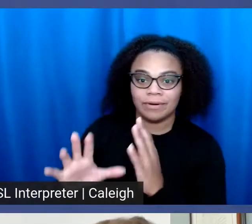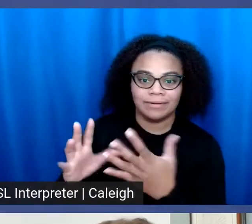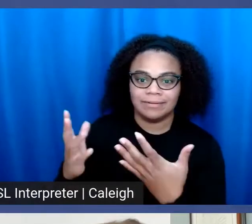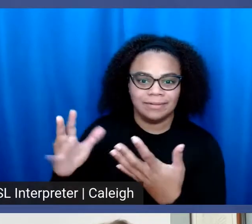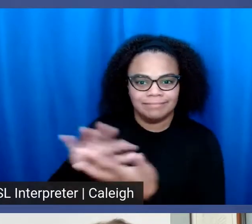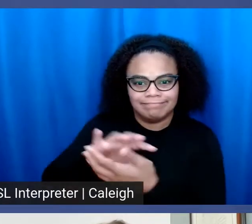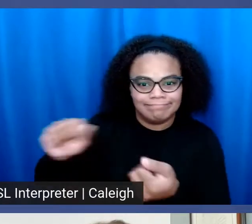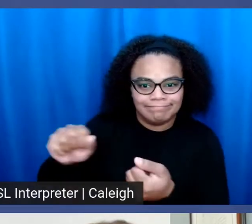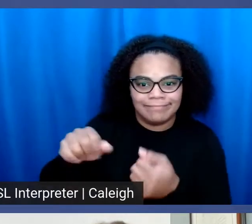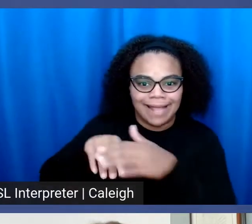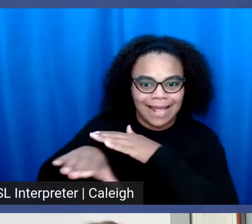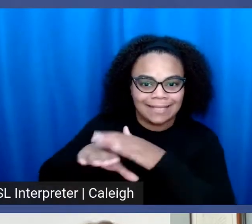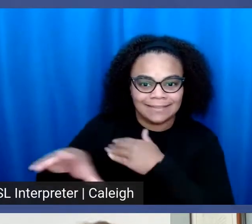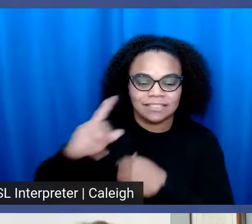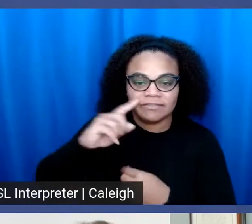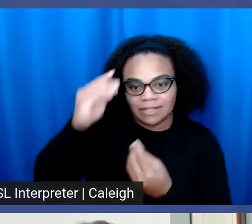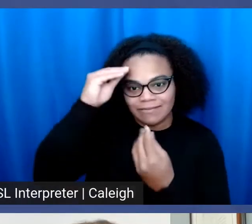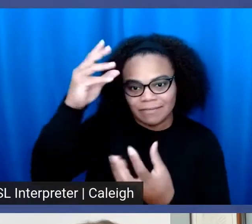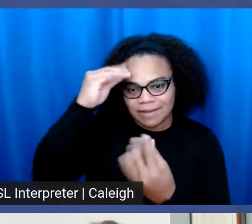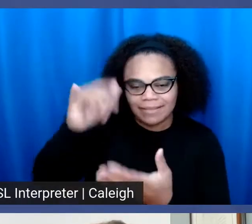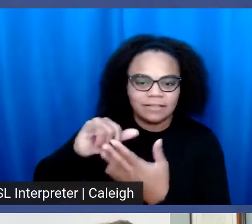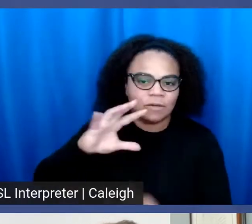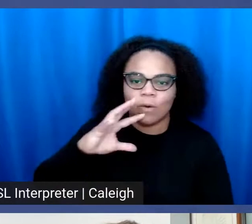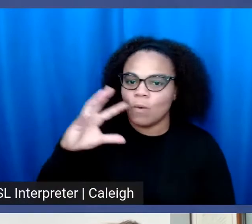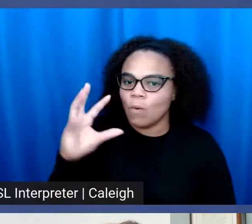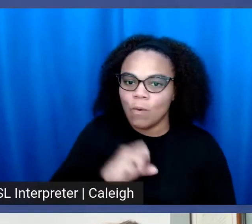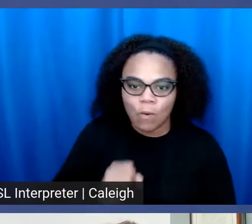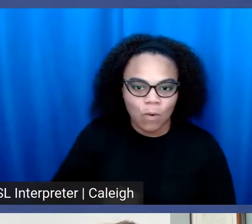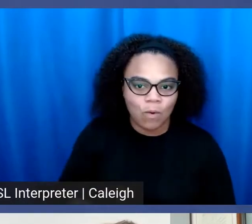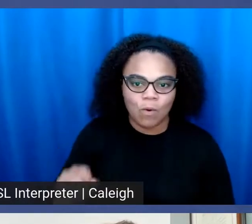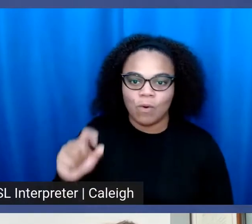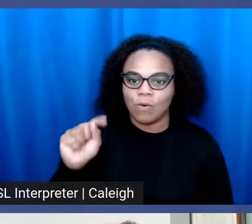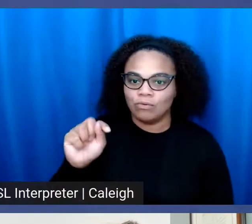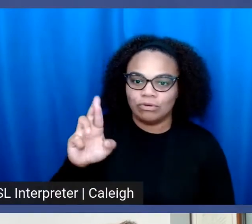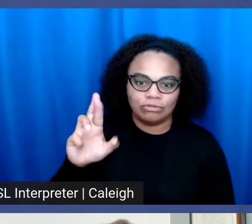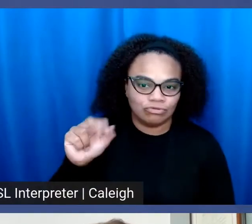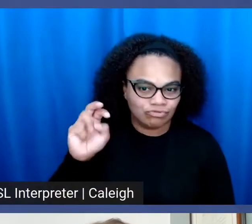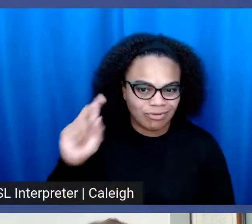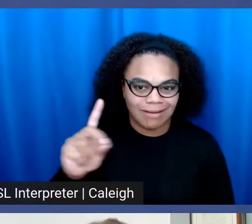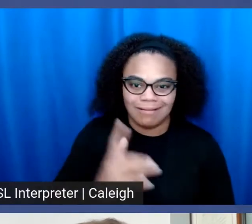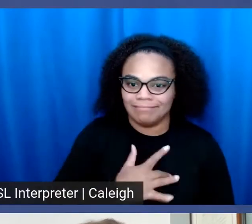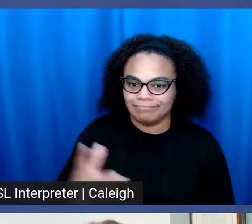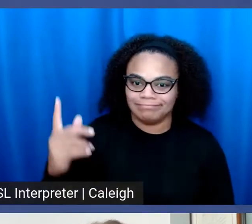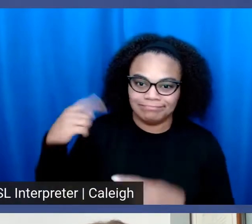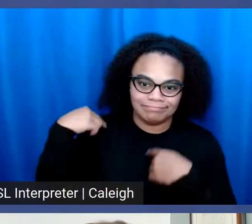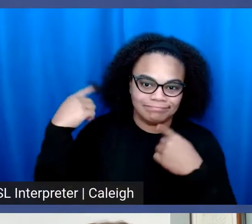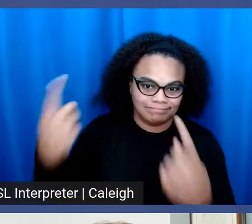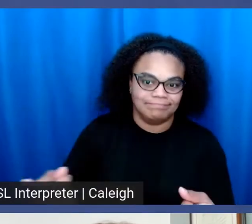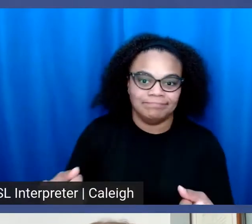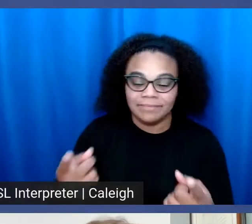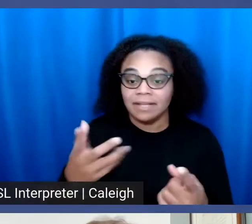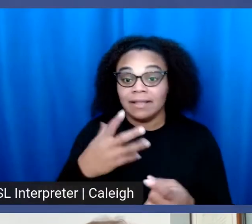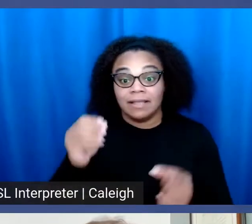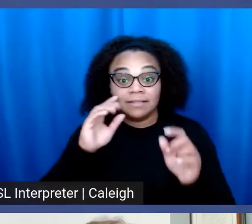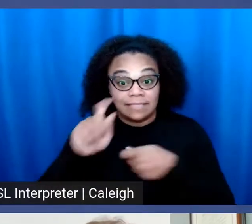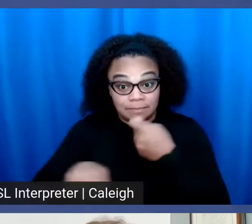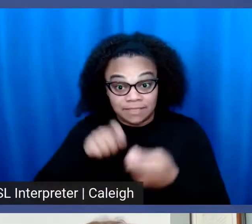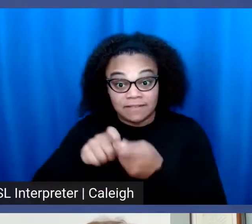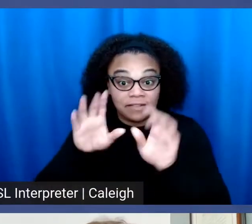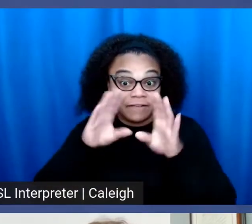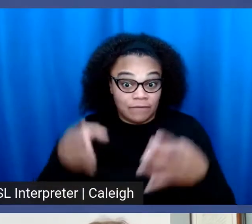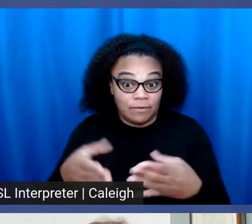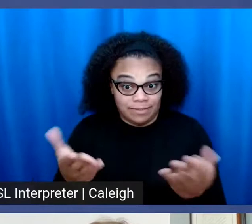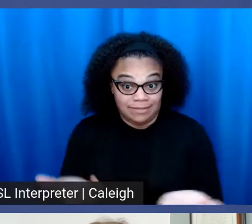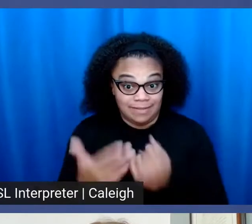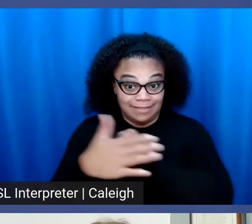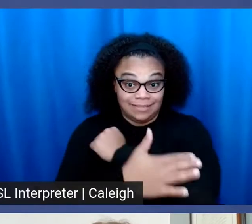American trend. It's an old civilizational trend, an old human trend, quite frankly. But focusing on this country in particular, this is something that we